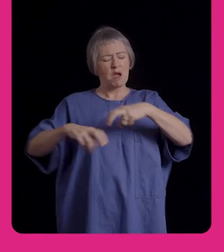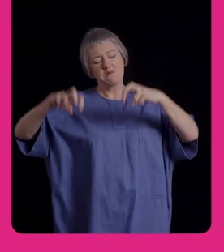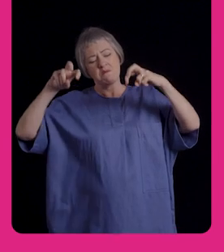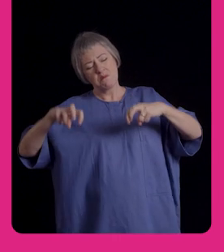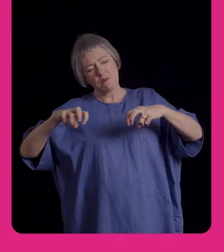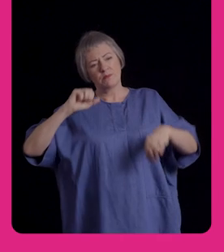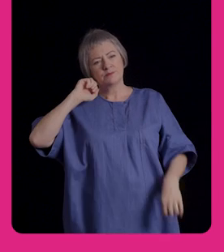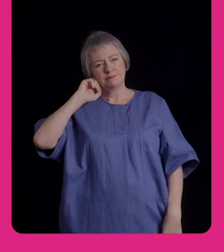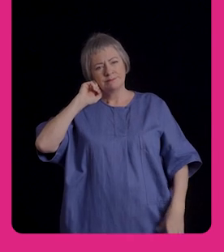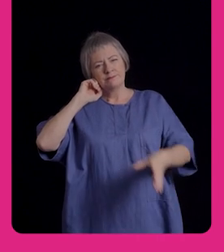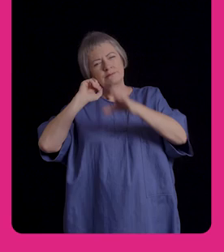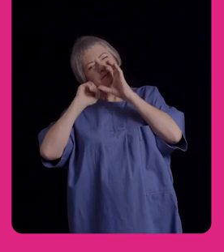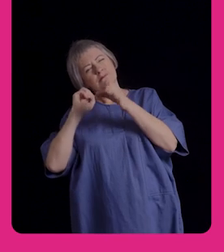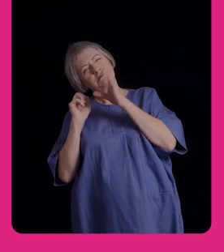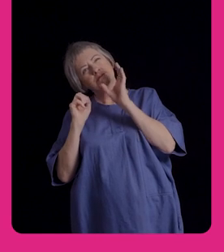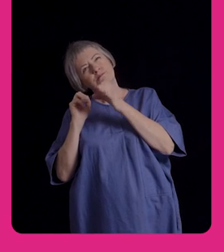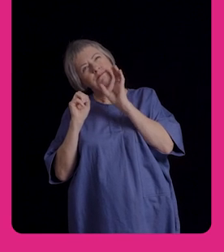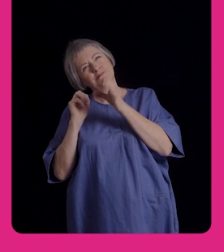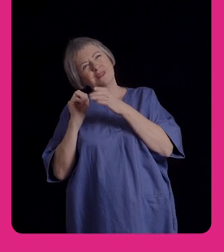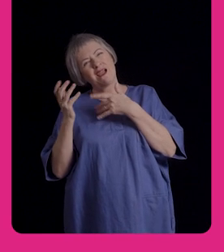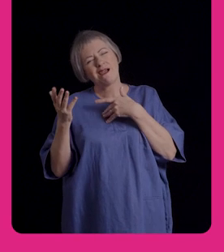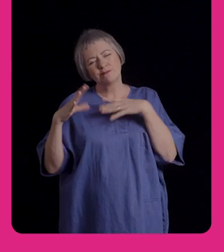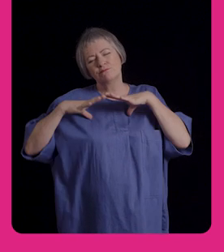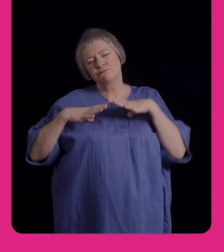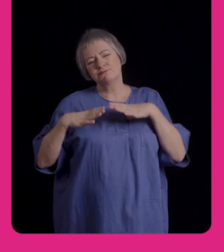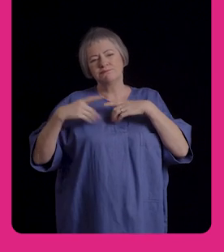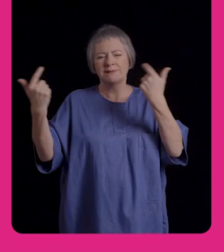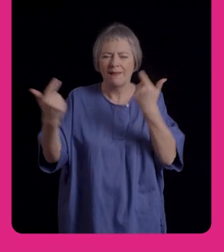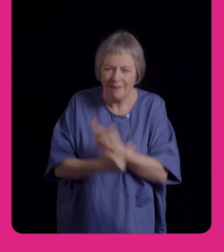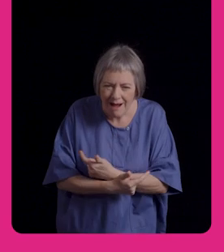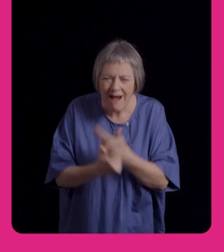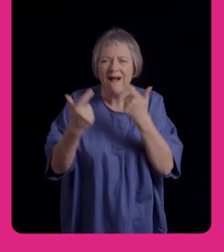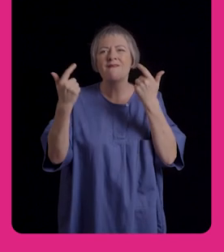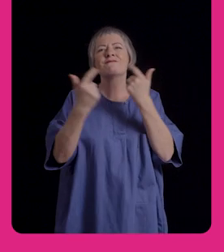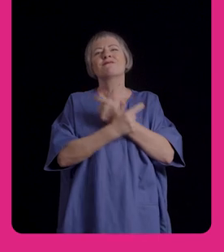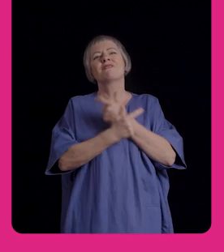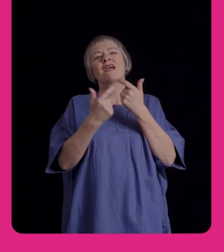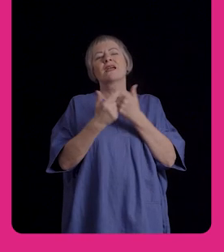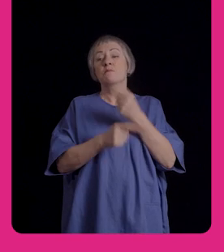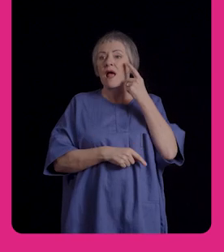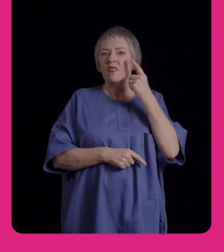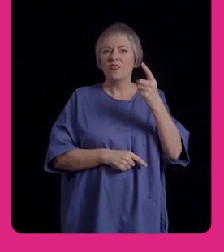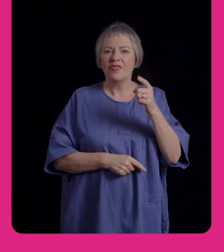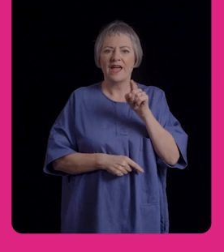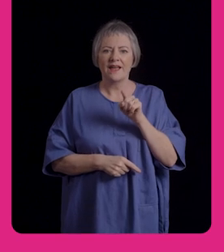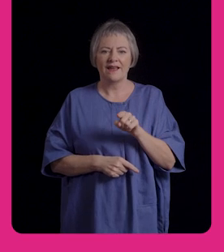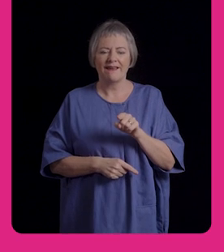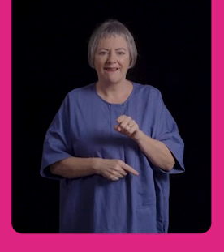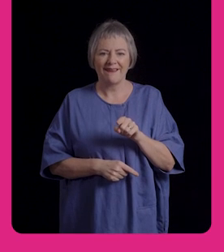They just look like they're like sitting and drinking, actually. Like they're just like chilling and like laughing. And I think